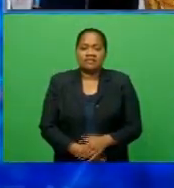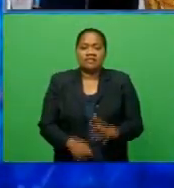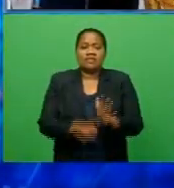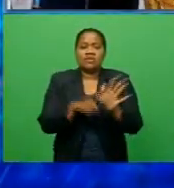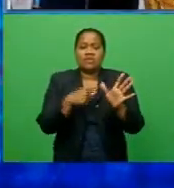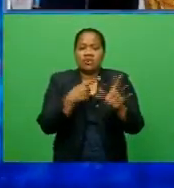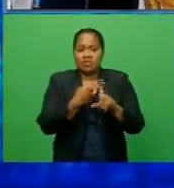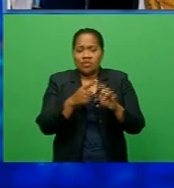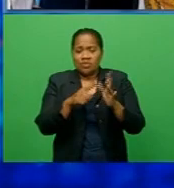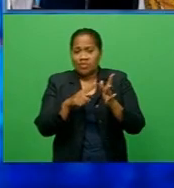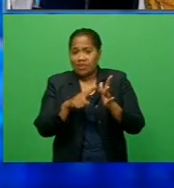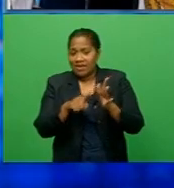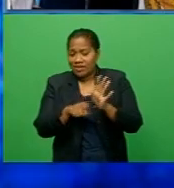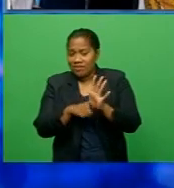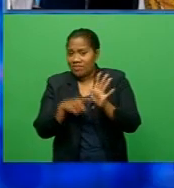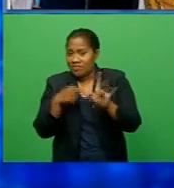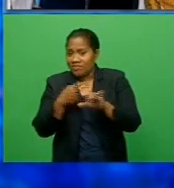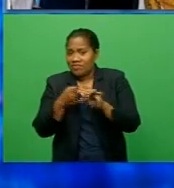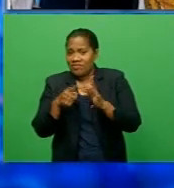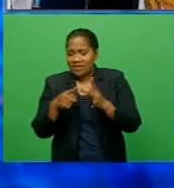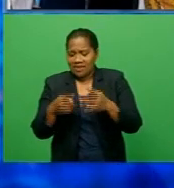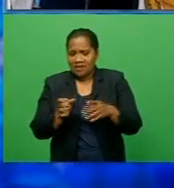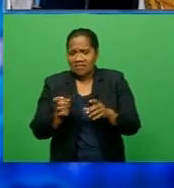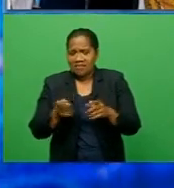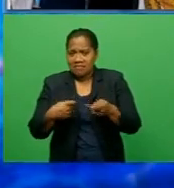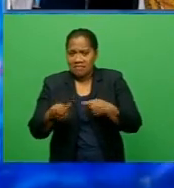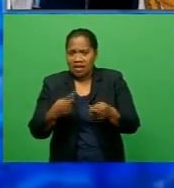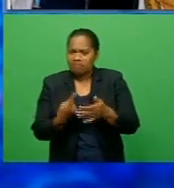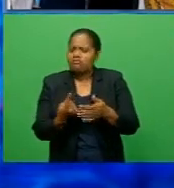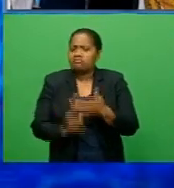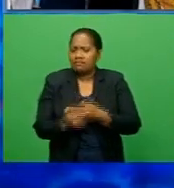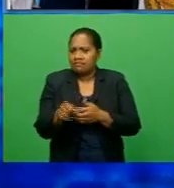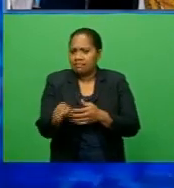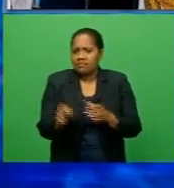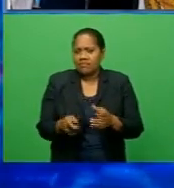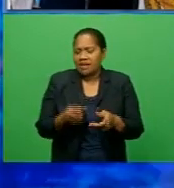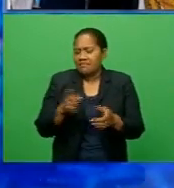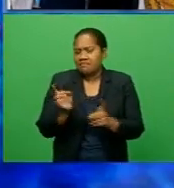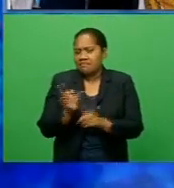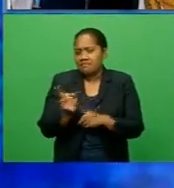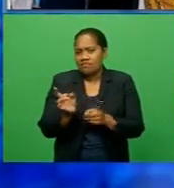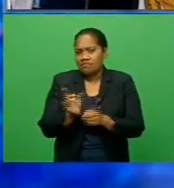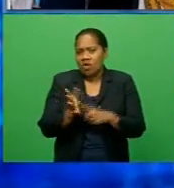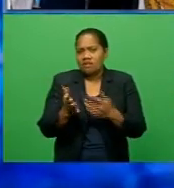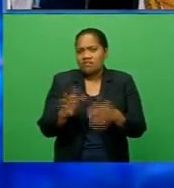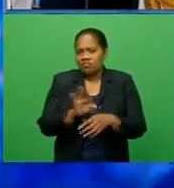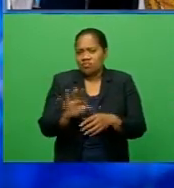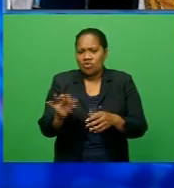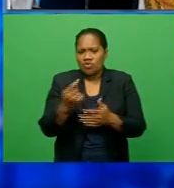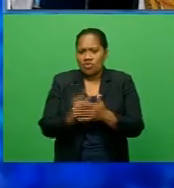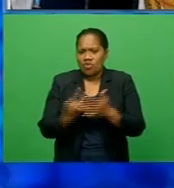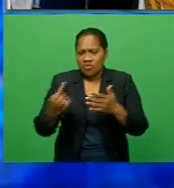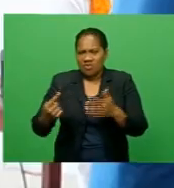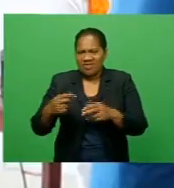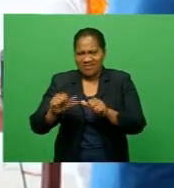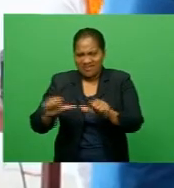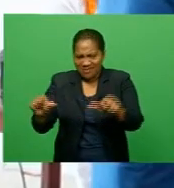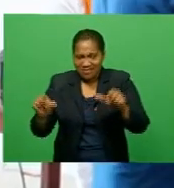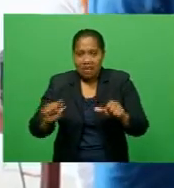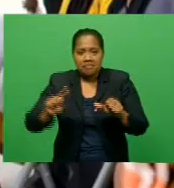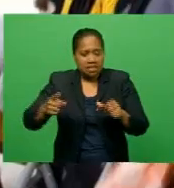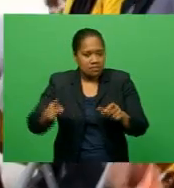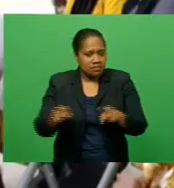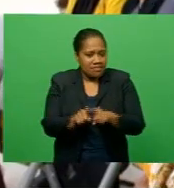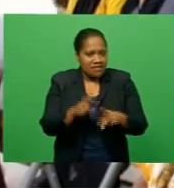Rakiraki Market is an important avenue not only for the Agriculture Ministry but to farmers in the Western Division as well.